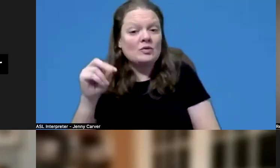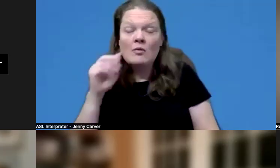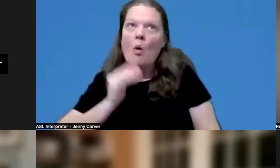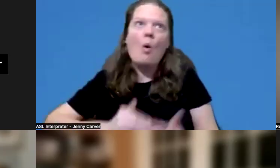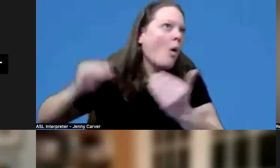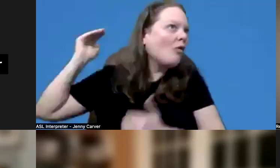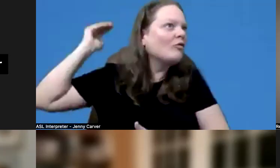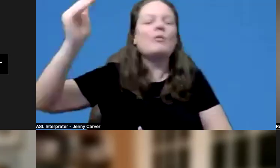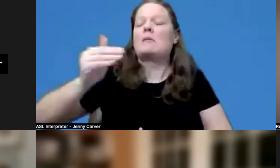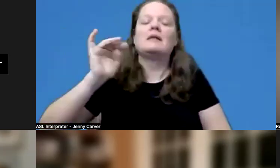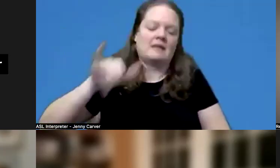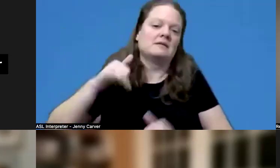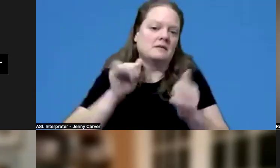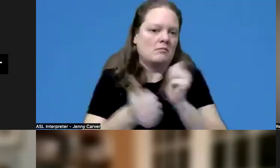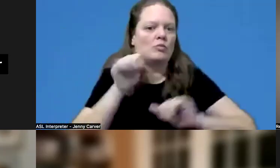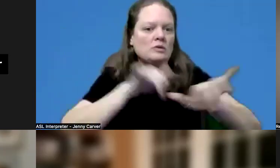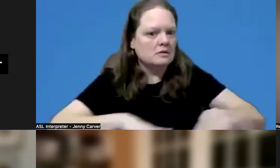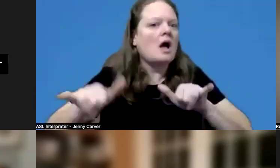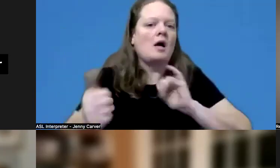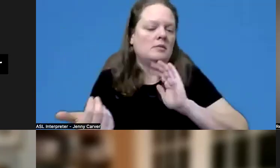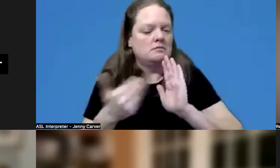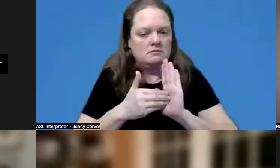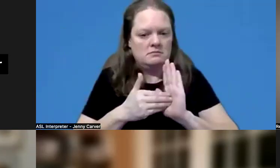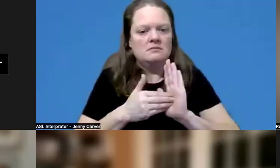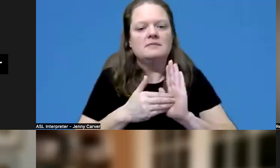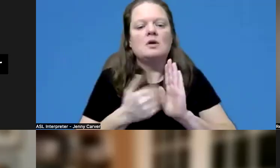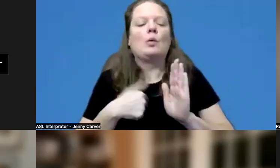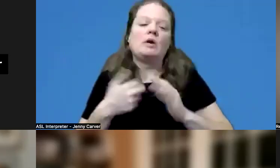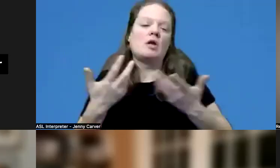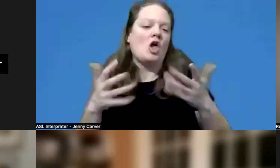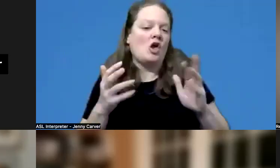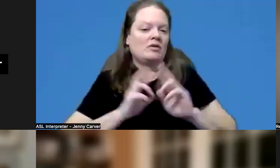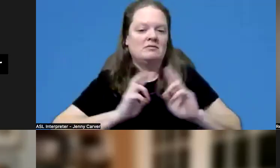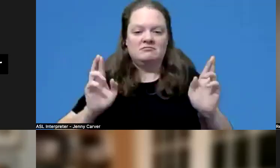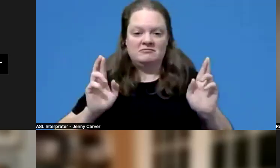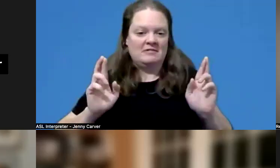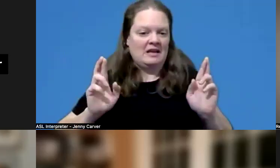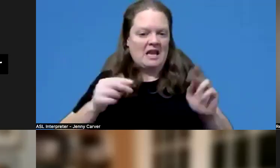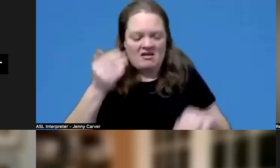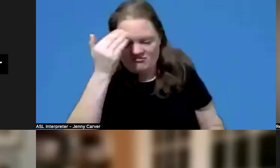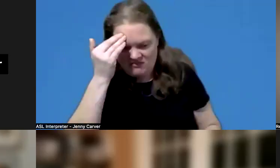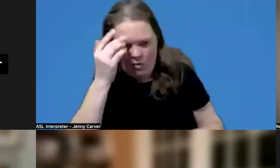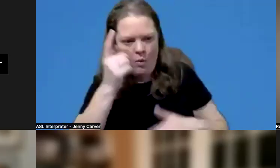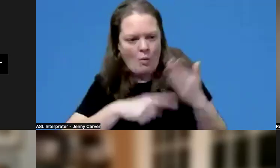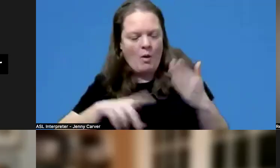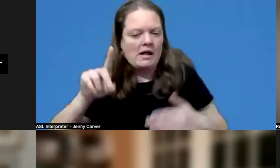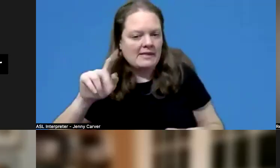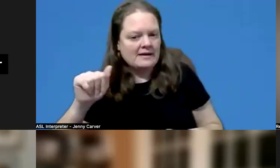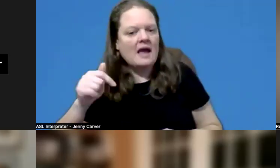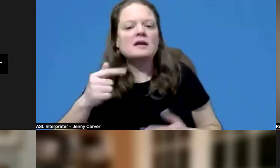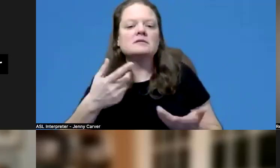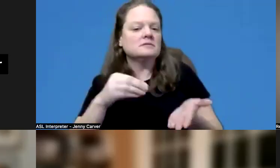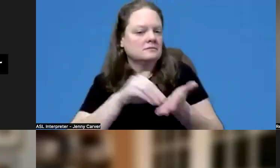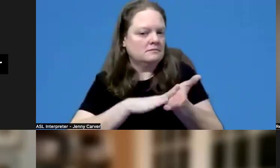overwhelmingly, actually. So once again, we are already in tune with what the data is saying, what